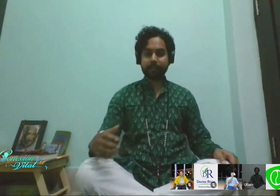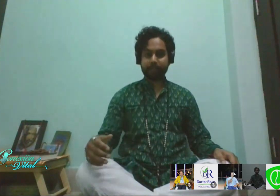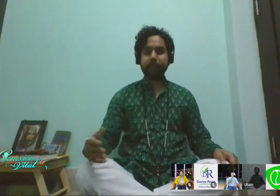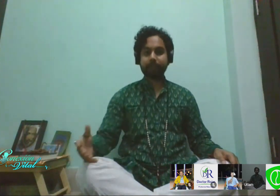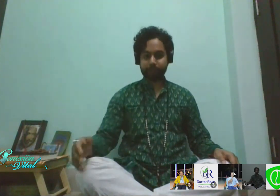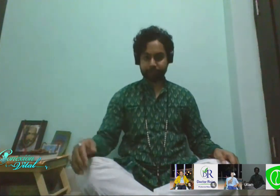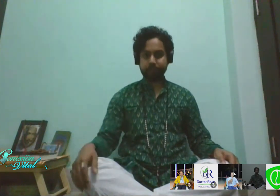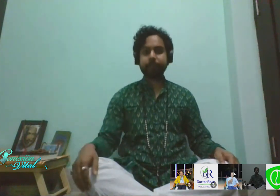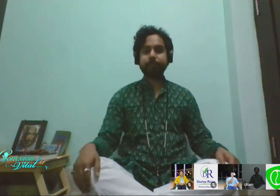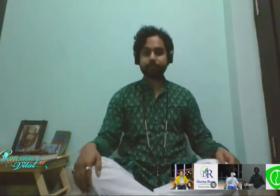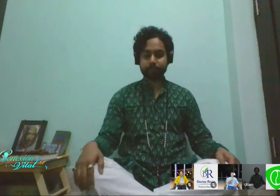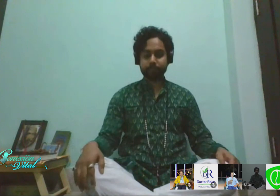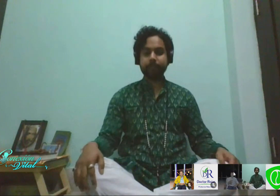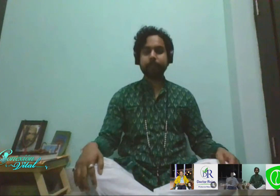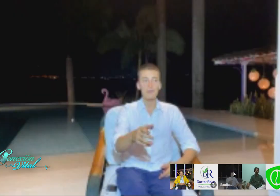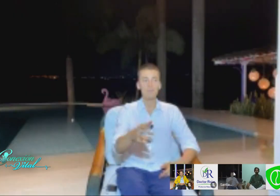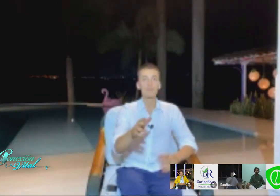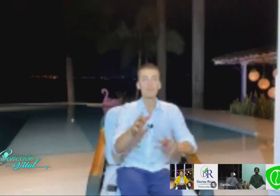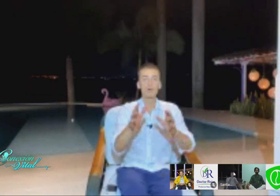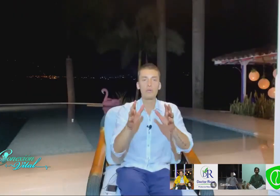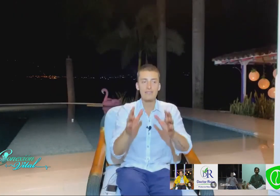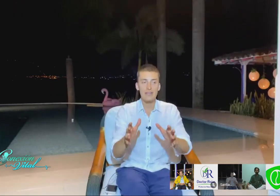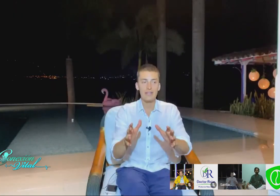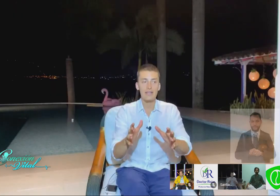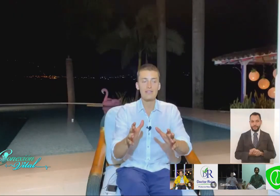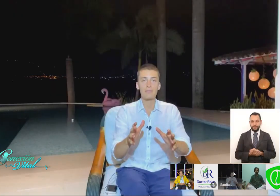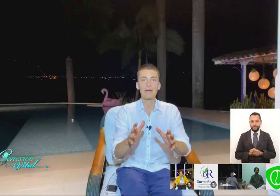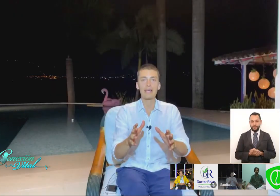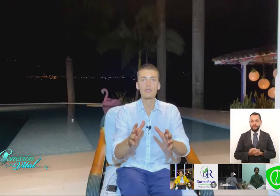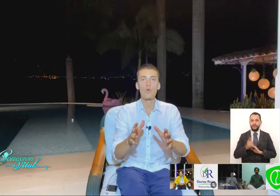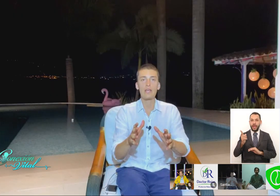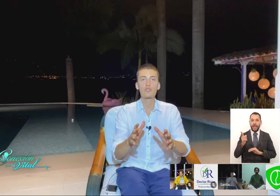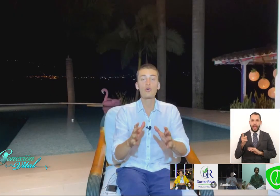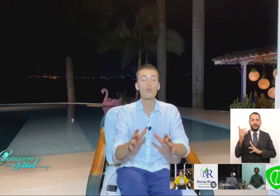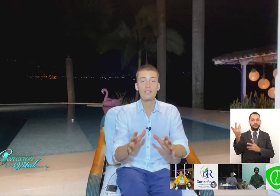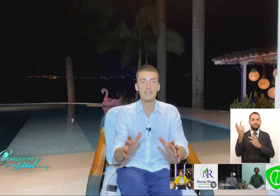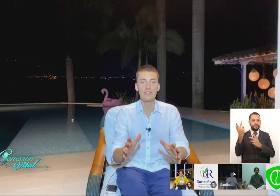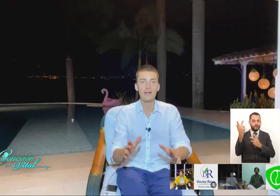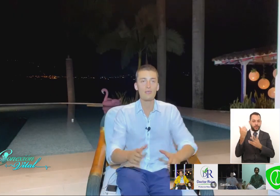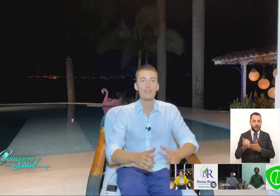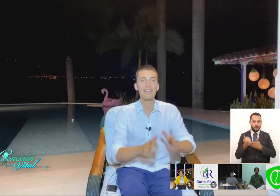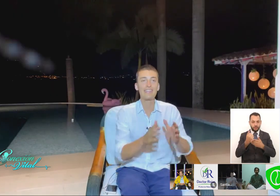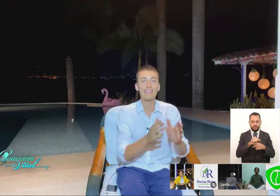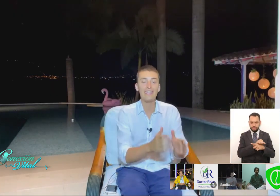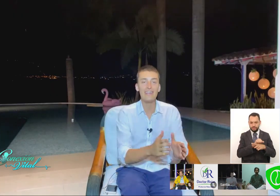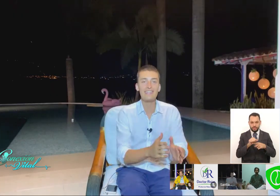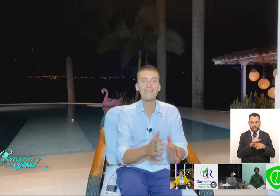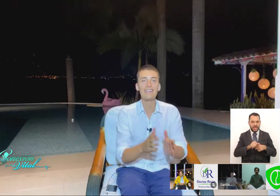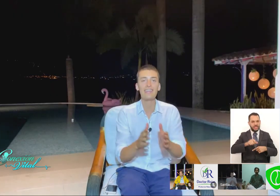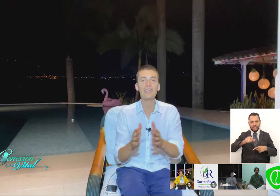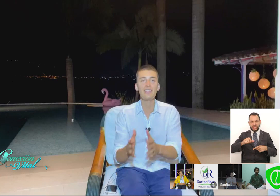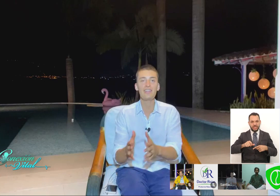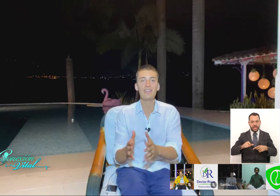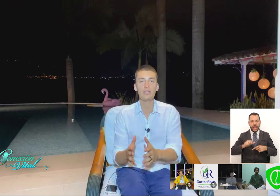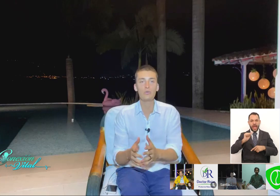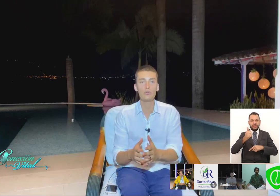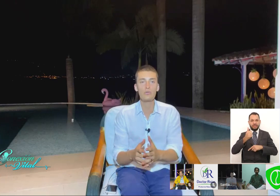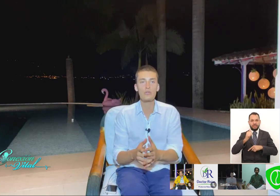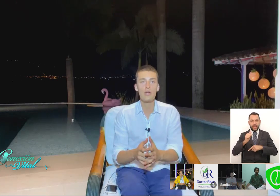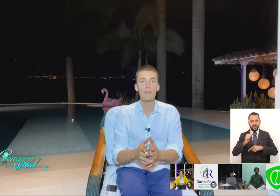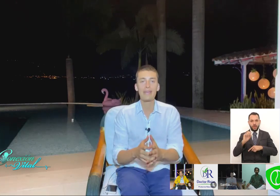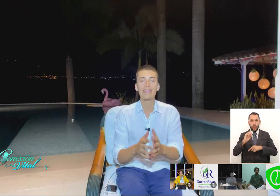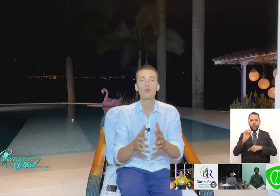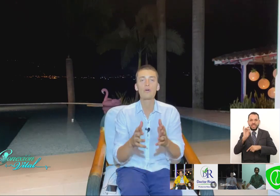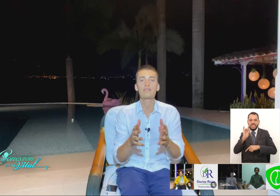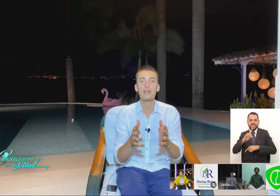And yeah. Él nos va a enseñar unas técnicas para las cuales solo necesitamos entre 10 y 15